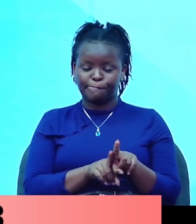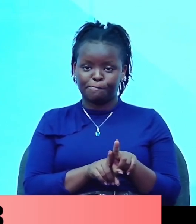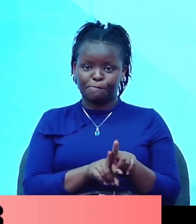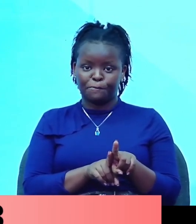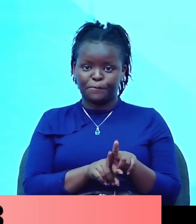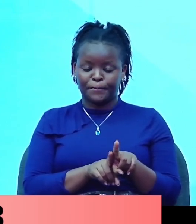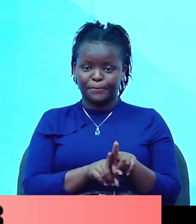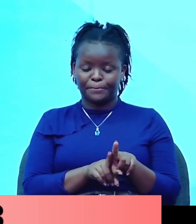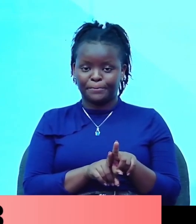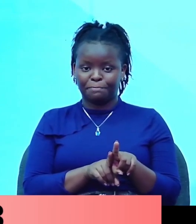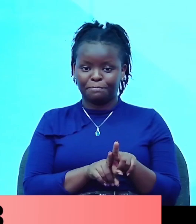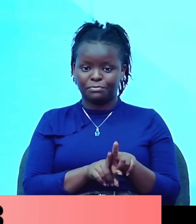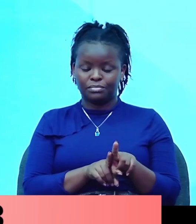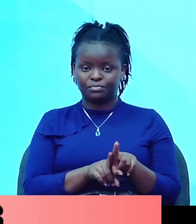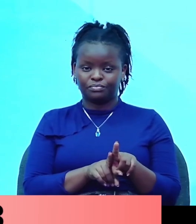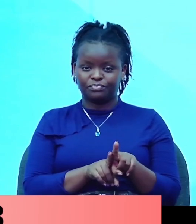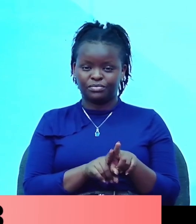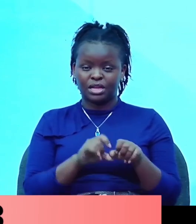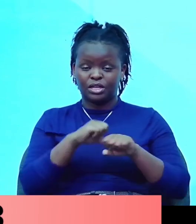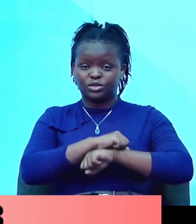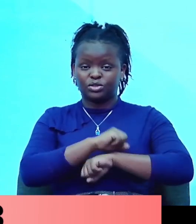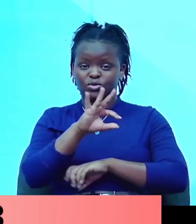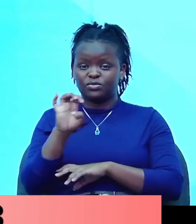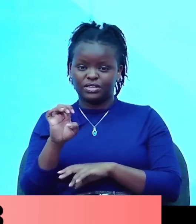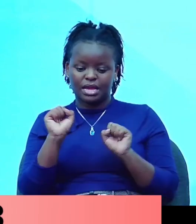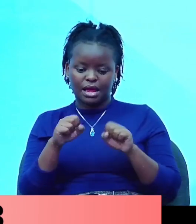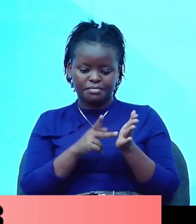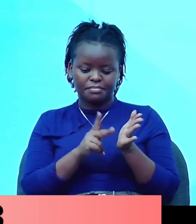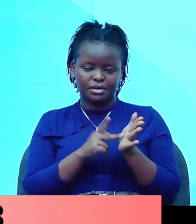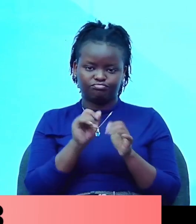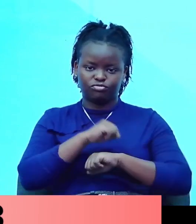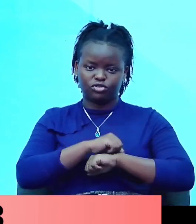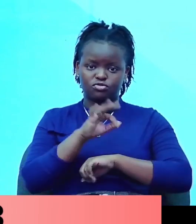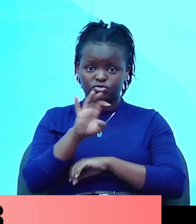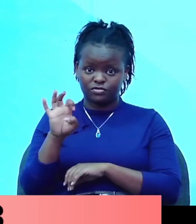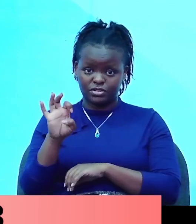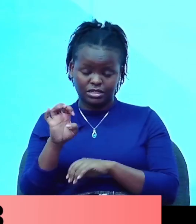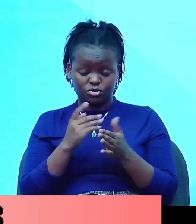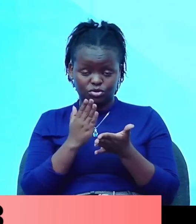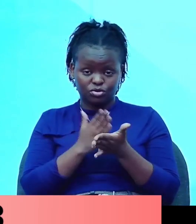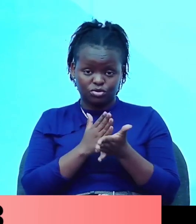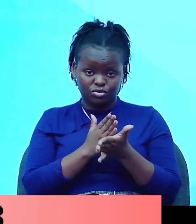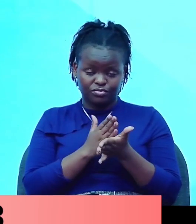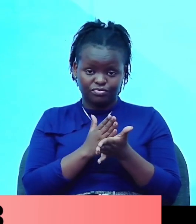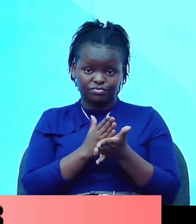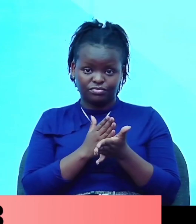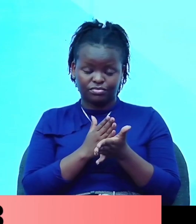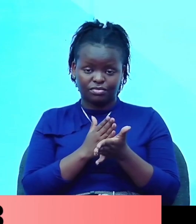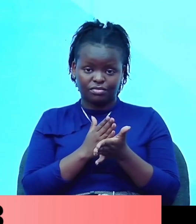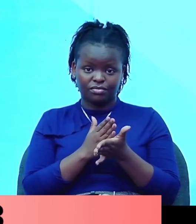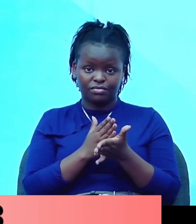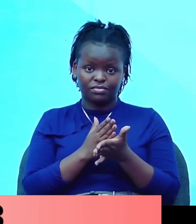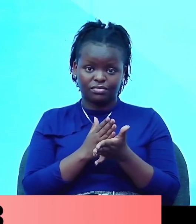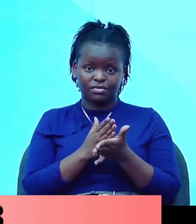winners in school fees? Yes. That can cater for school fees. Yes. Right. Yes. Yes. What is the thinking around that? And also, we